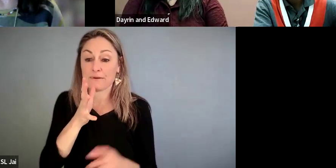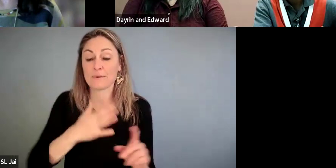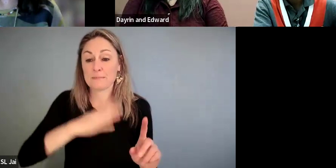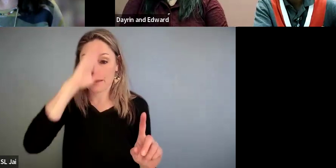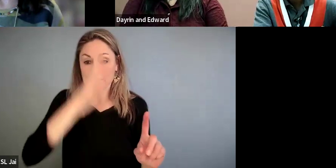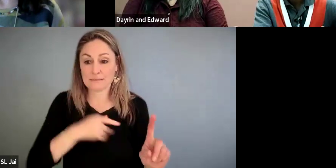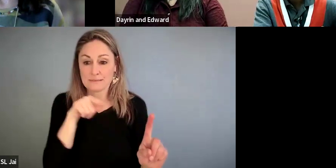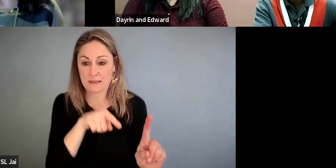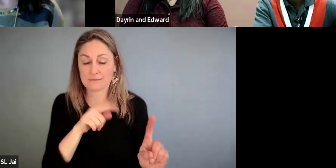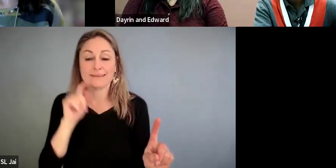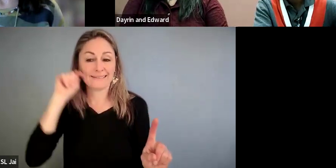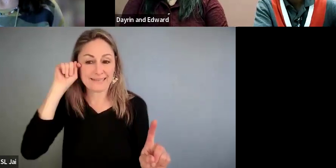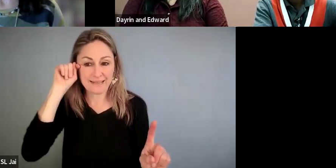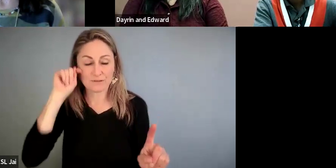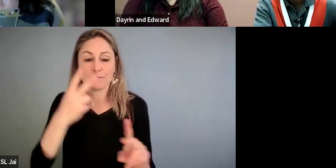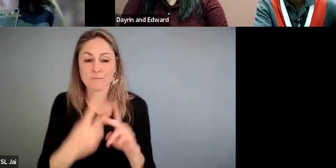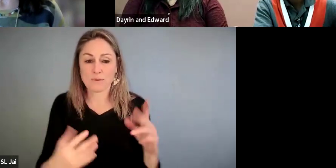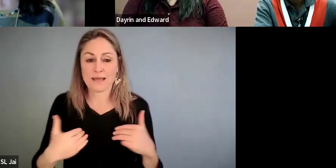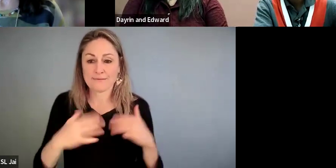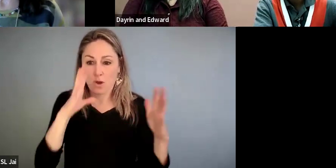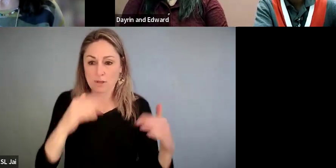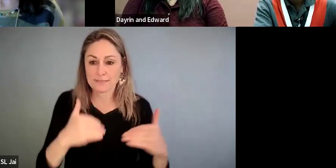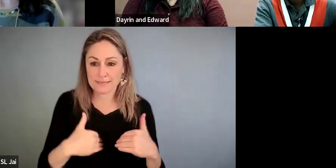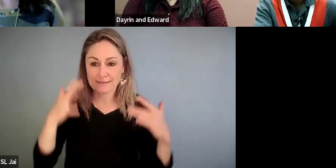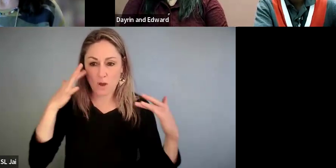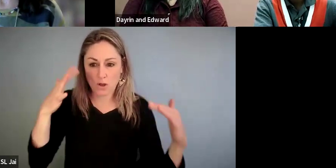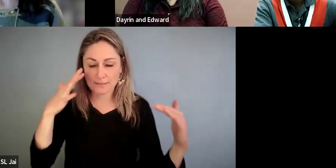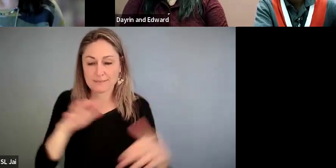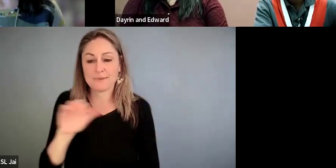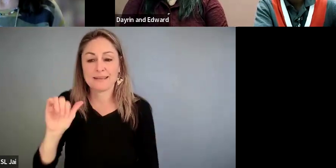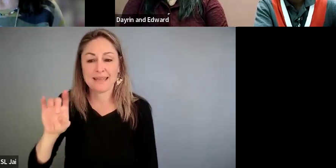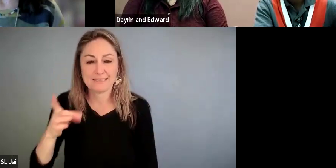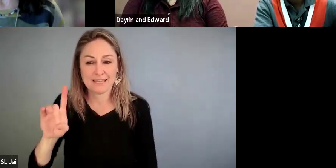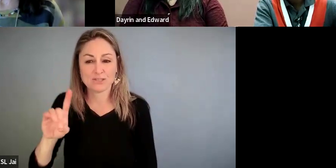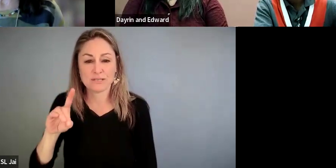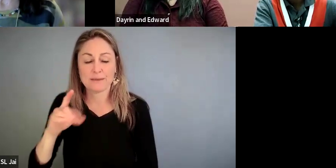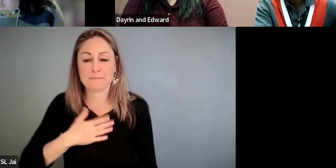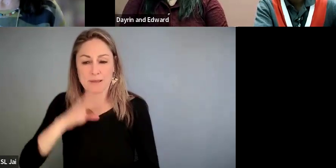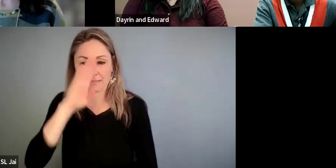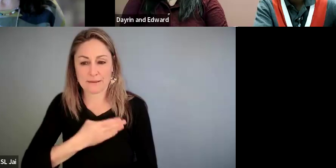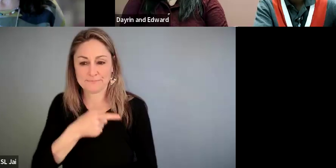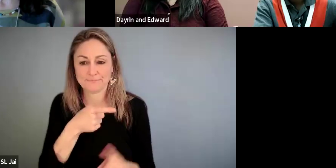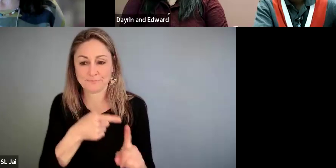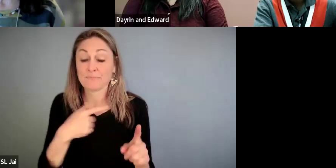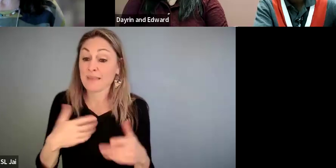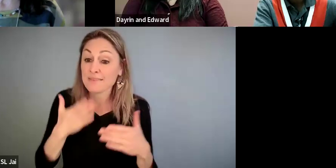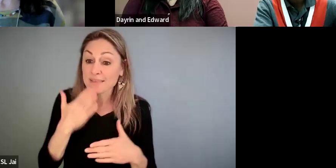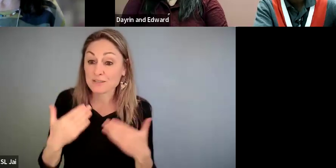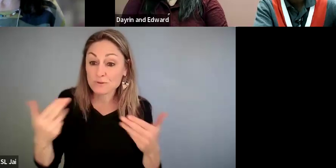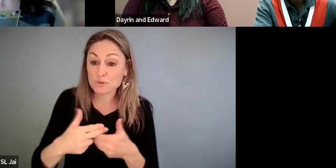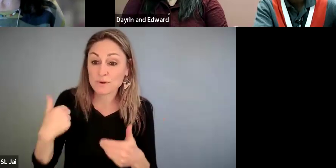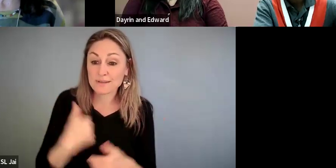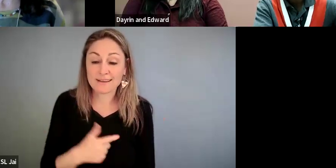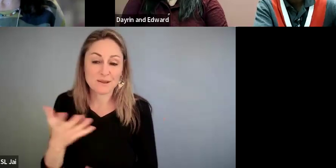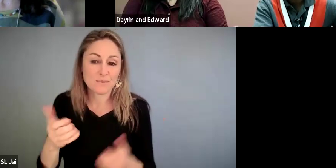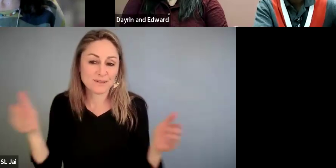teenager with autism and ADHD. And I want to thank everyone for joining us. And I'd also like to introduce someone